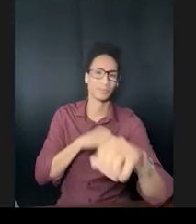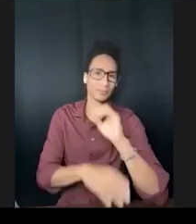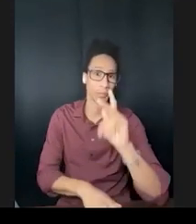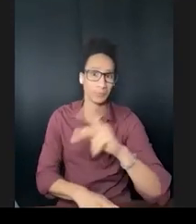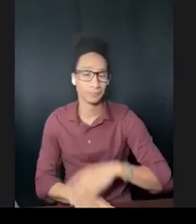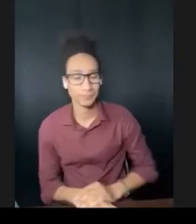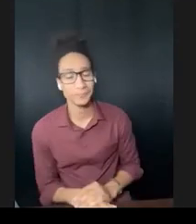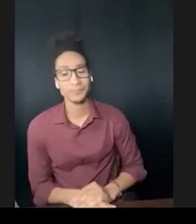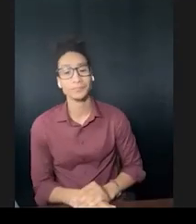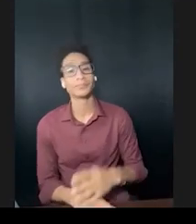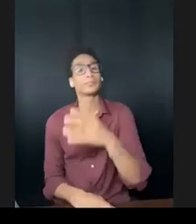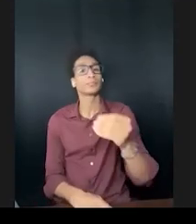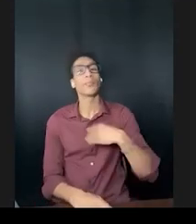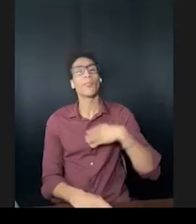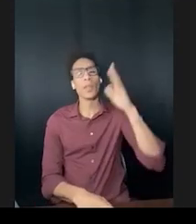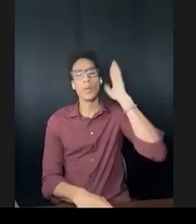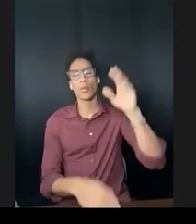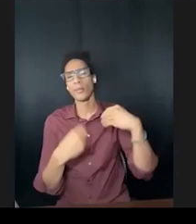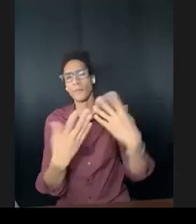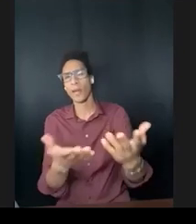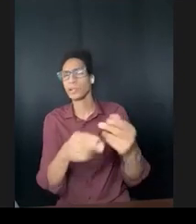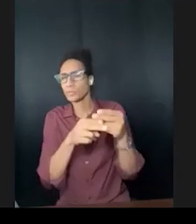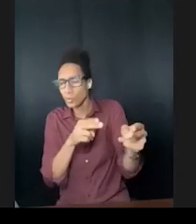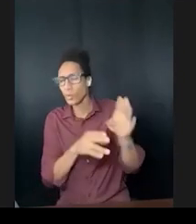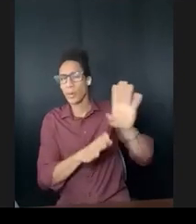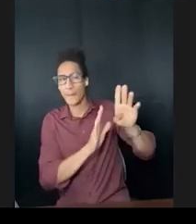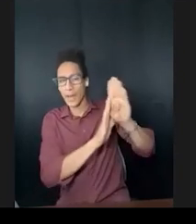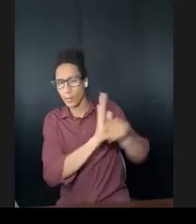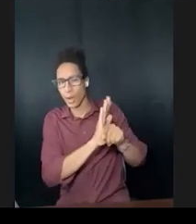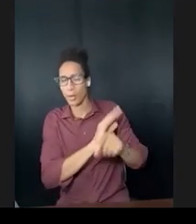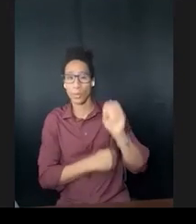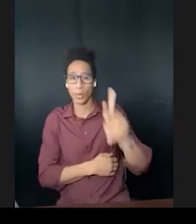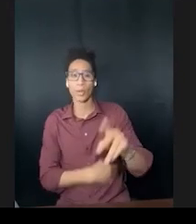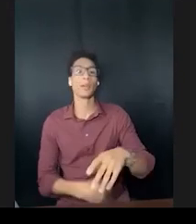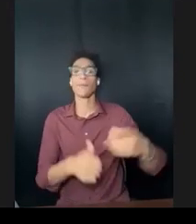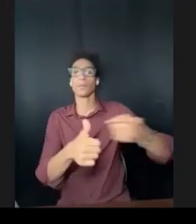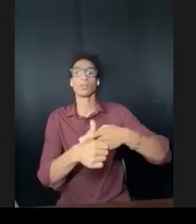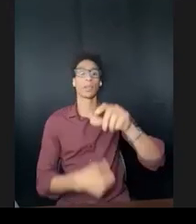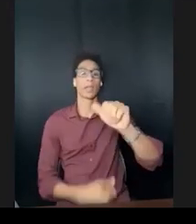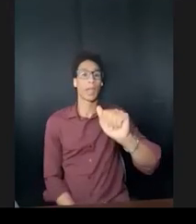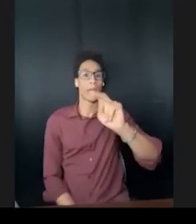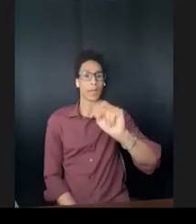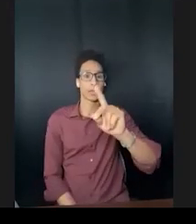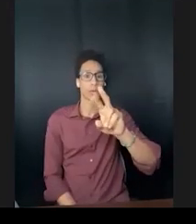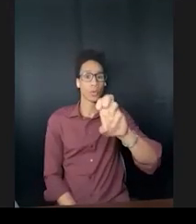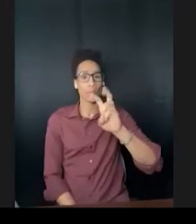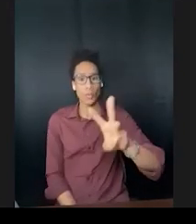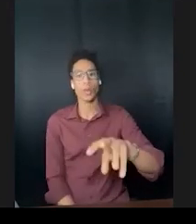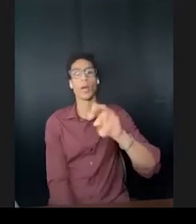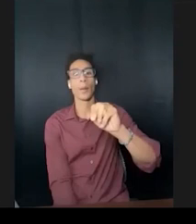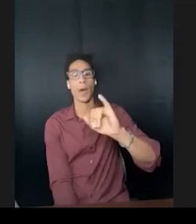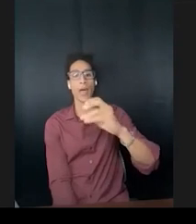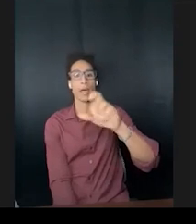very short little bit of their background. If I'd like to introduce you to Andrew Michael Ellis, who's